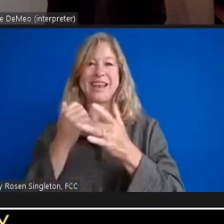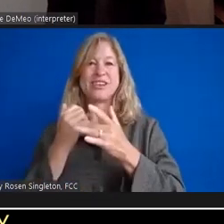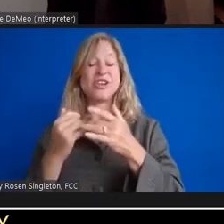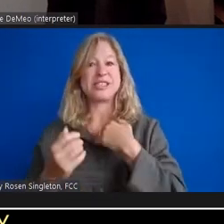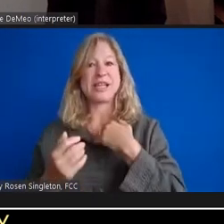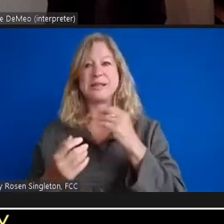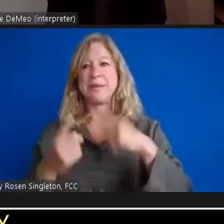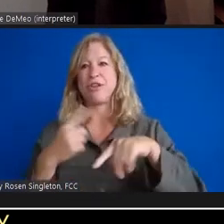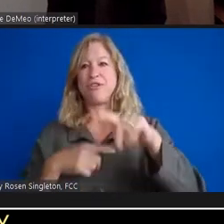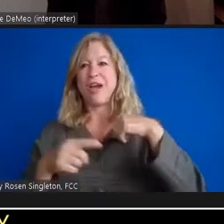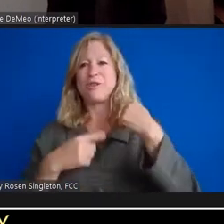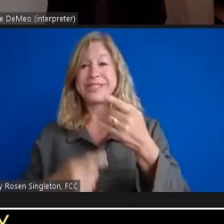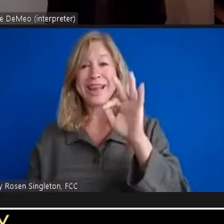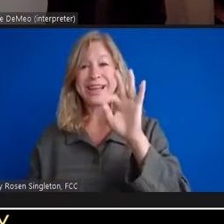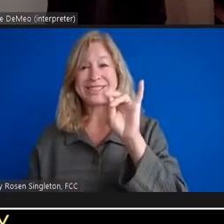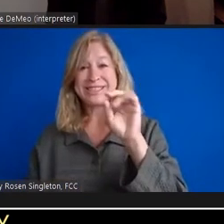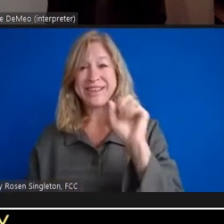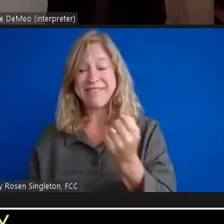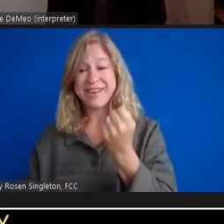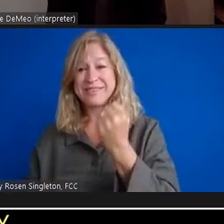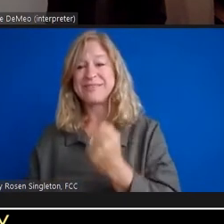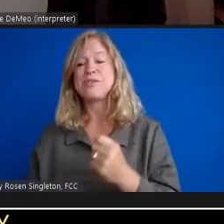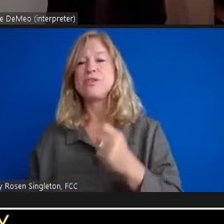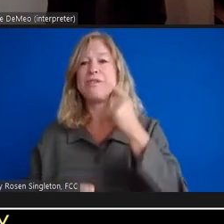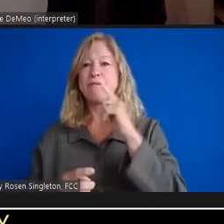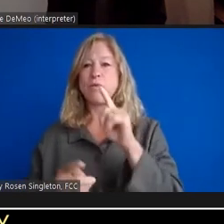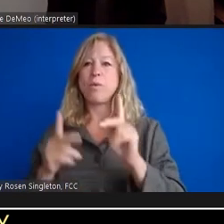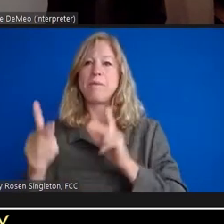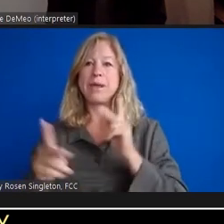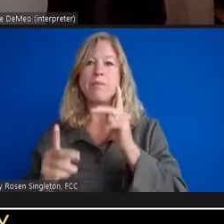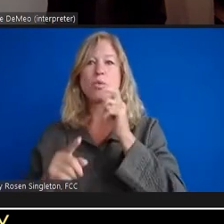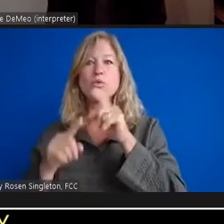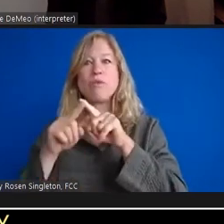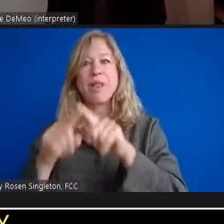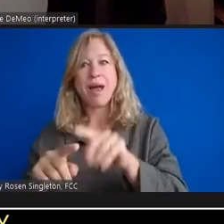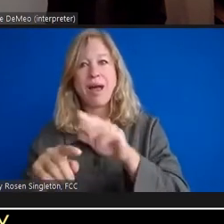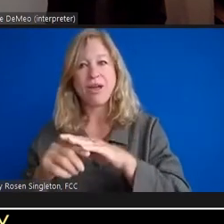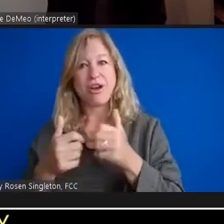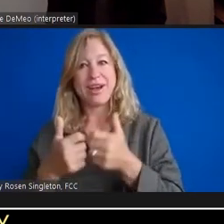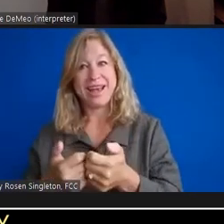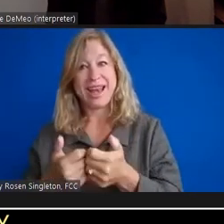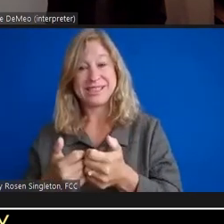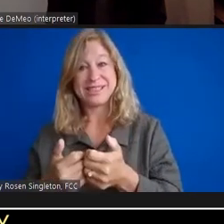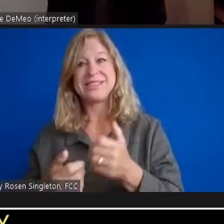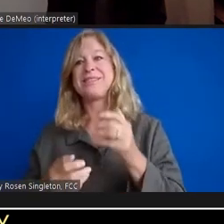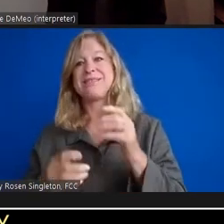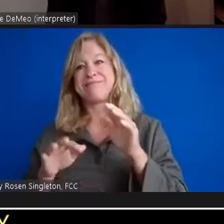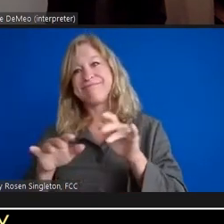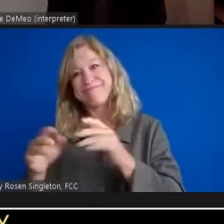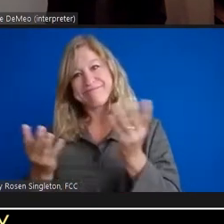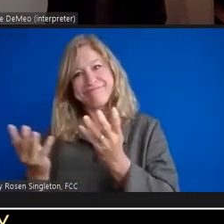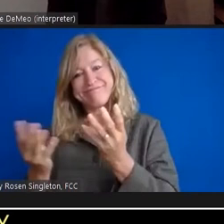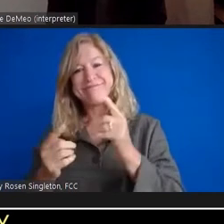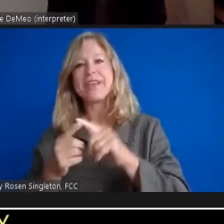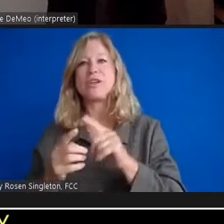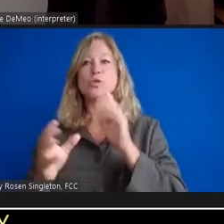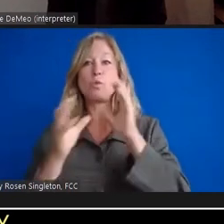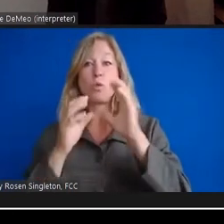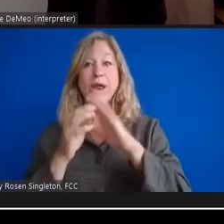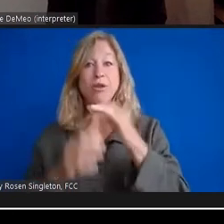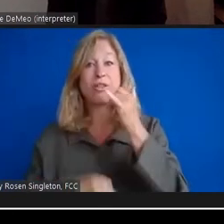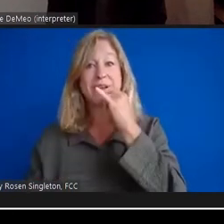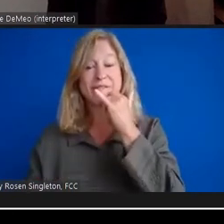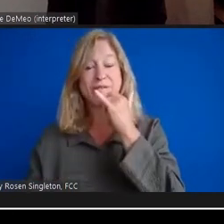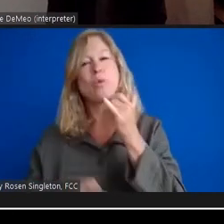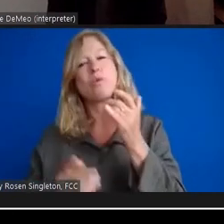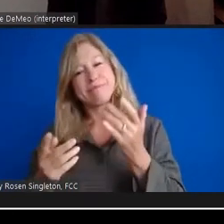TTY technology has been around since the 1970s for people who rely on